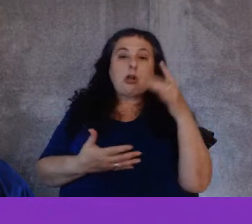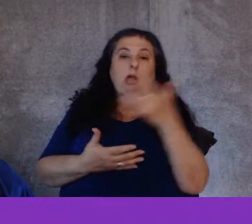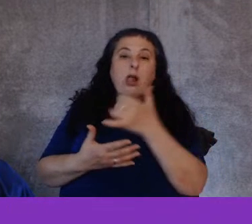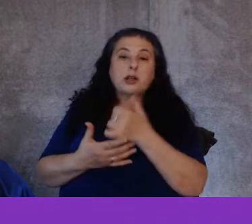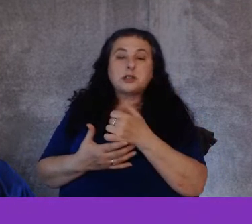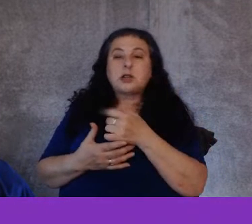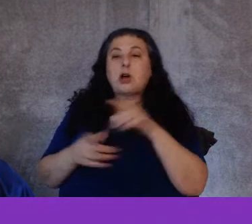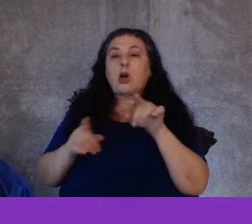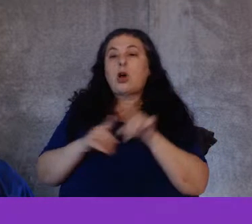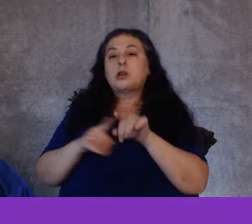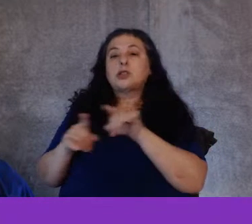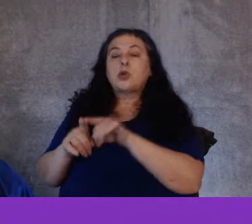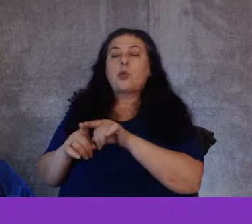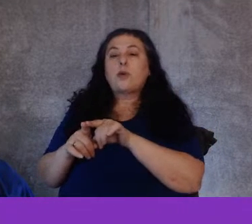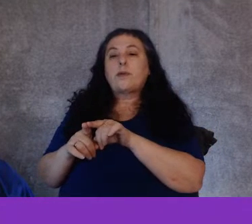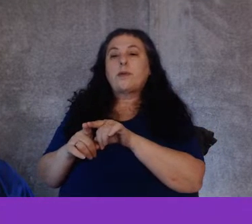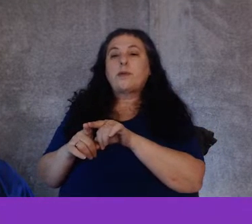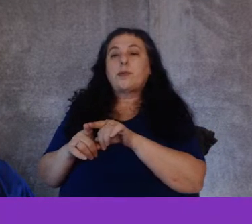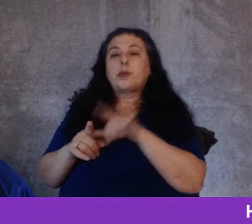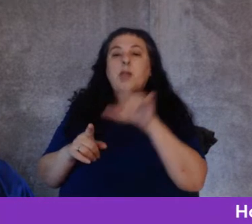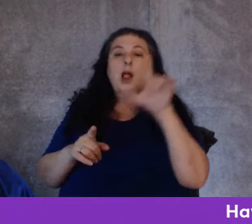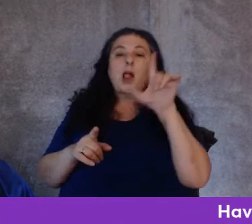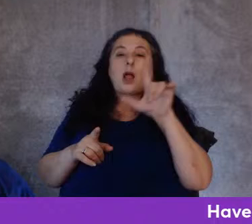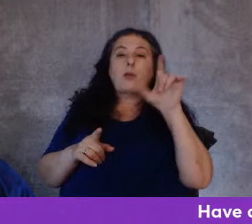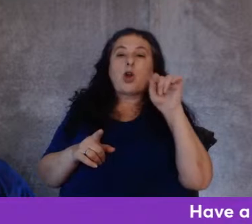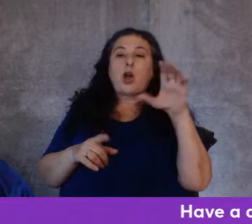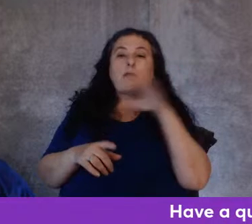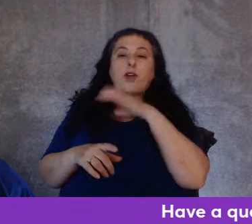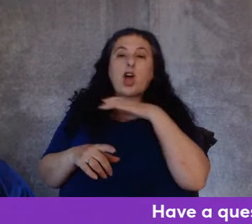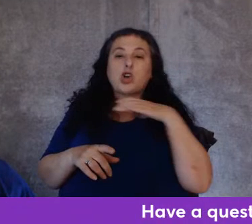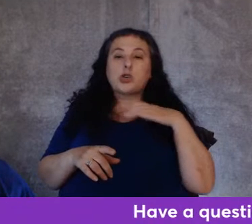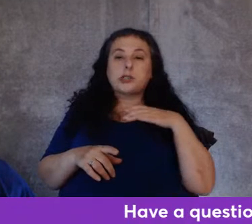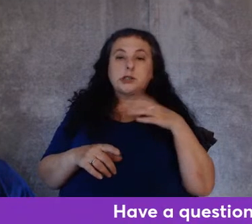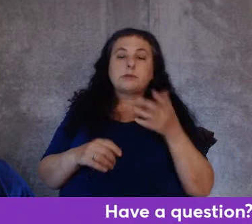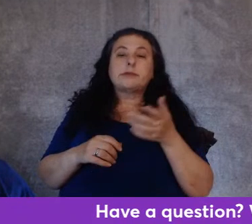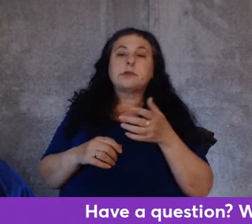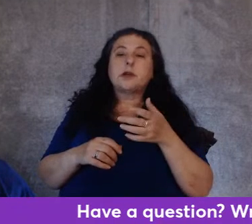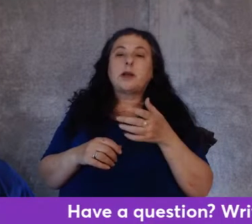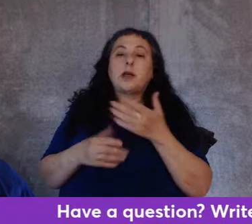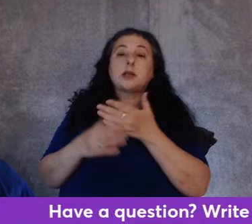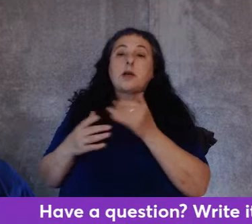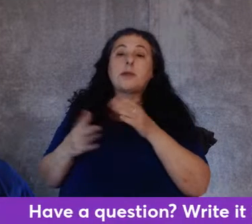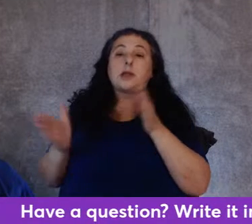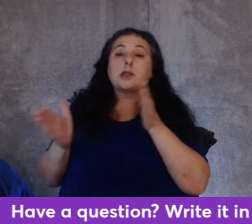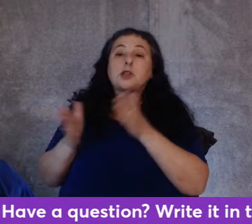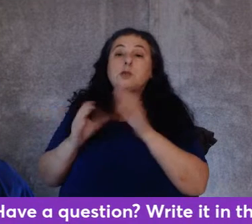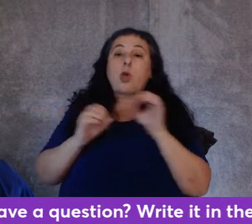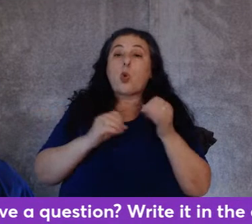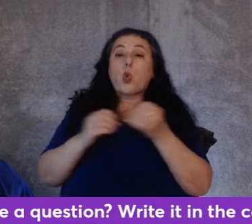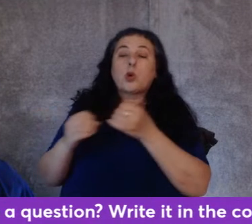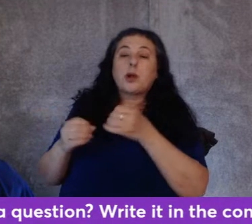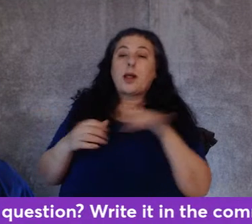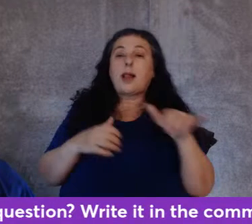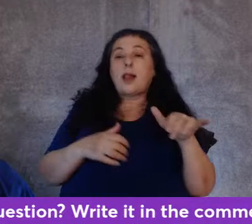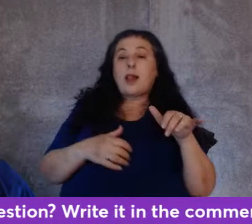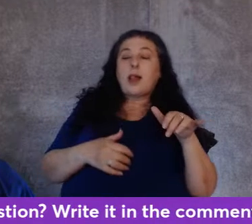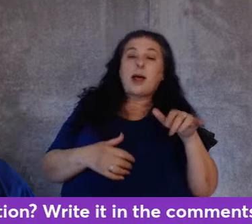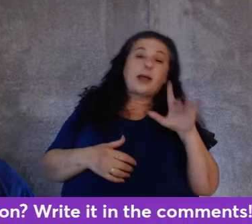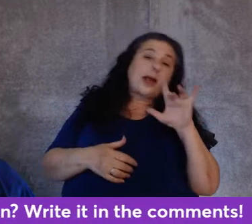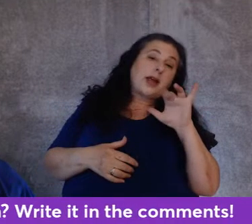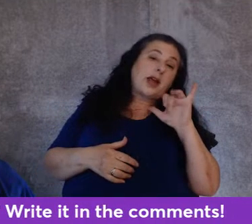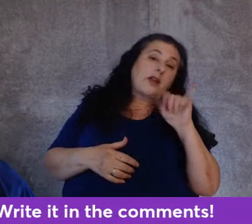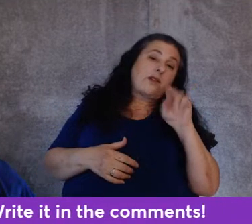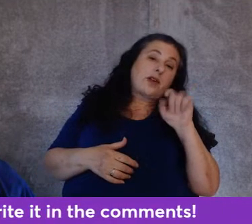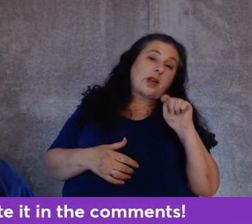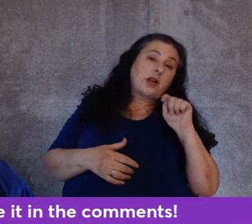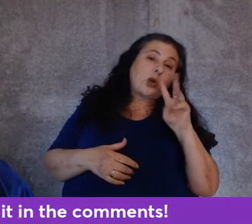as does the Library of Congress. Then some of these smaller organizations like the Infant Welfare